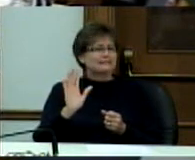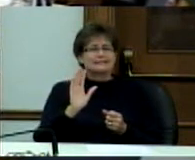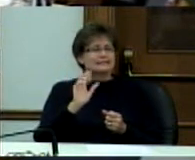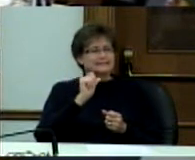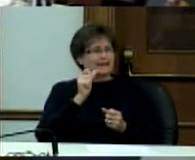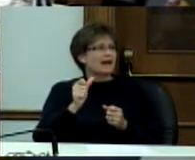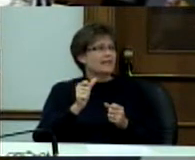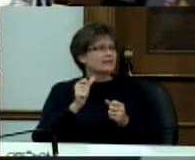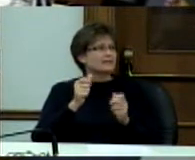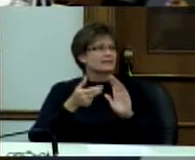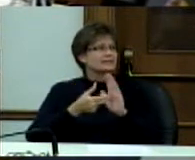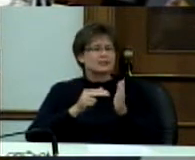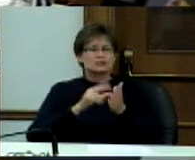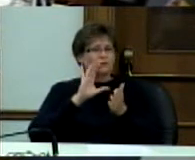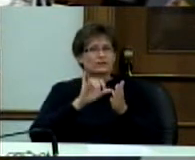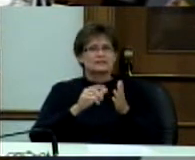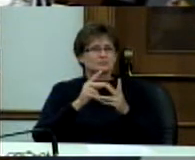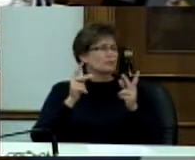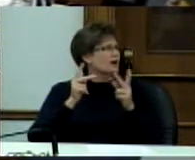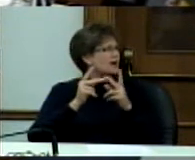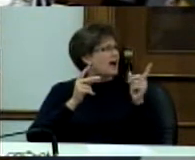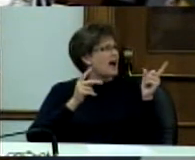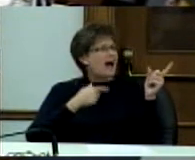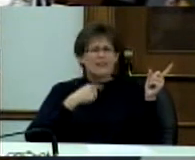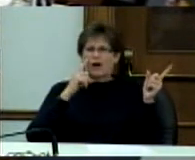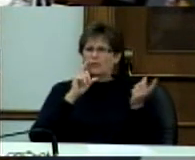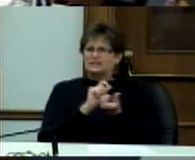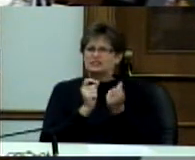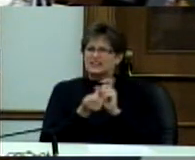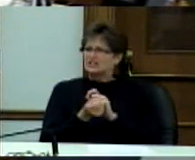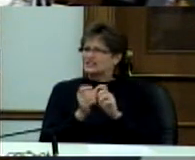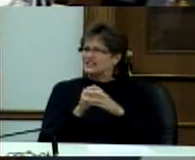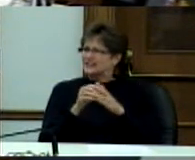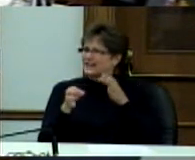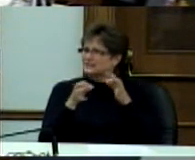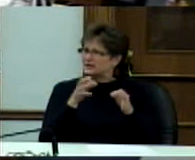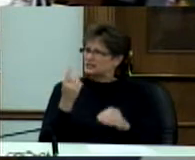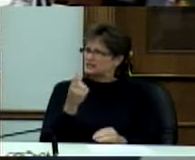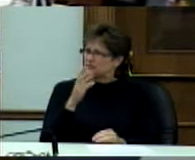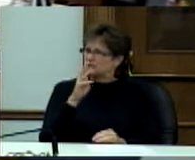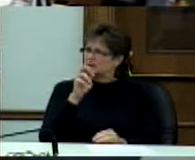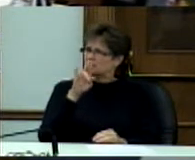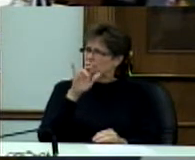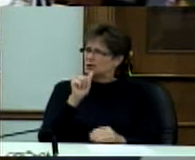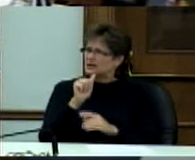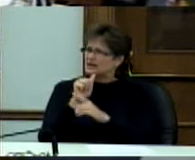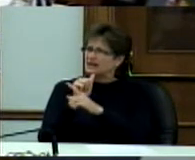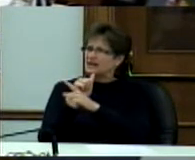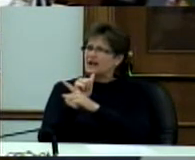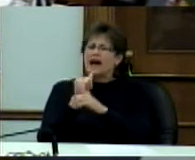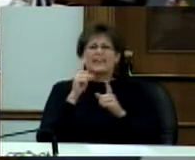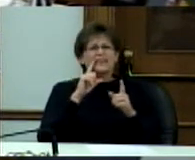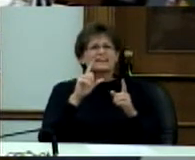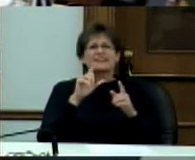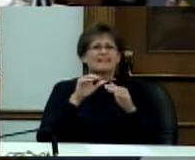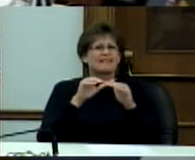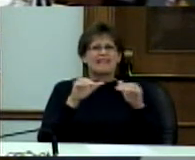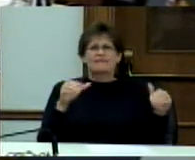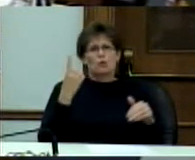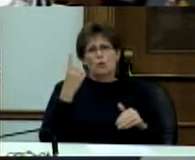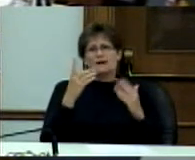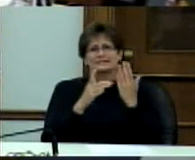and that's not at all the intention. Didn't we change it in the explanation, Maria, or what did you? Just